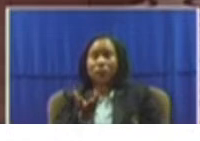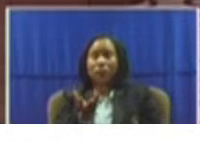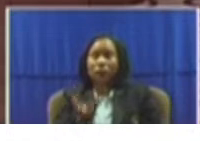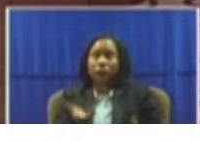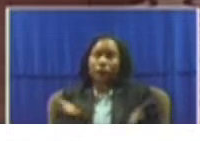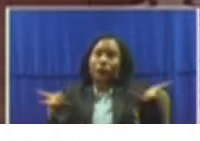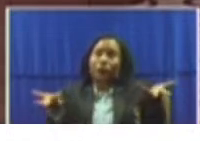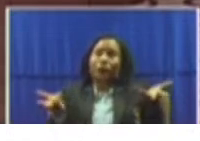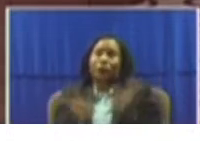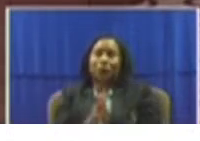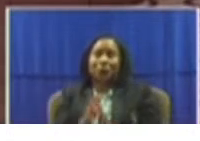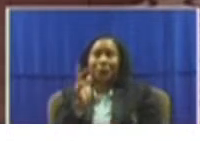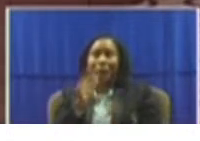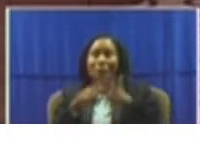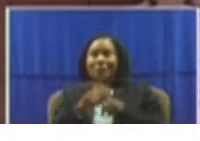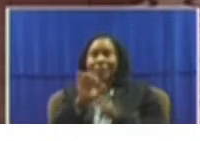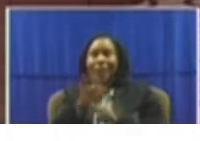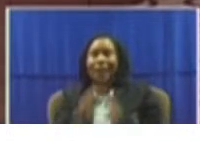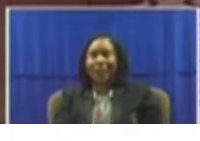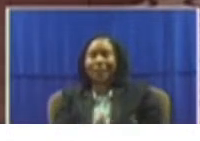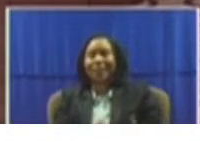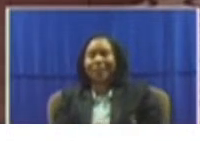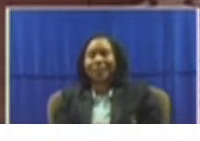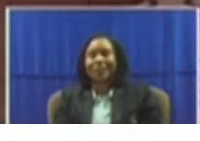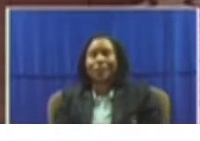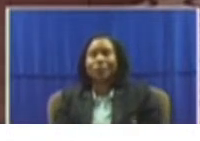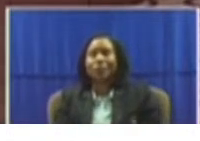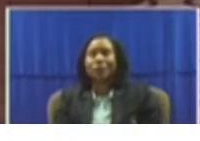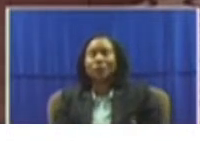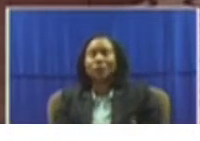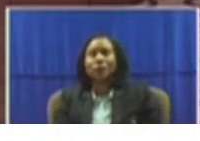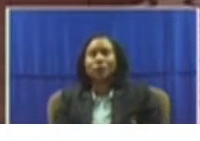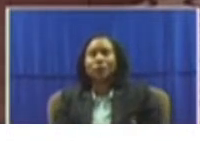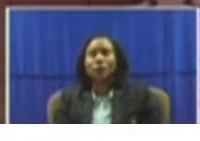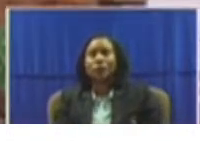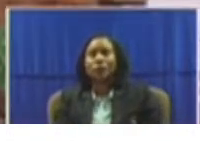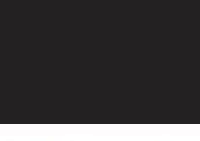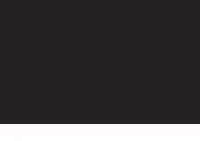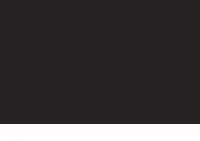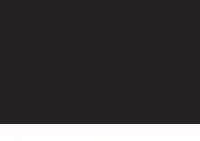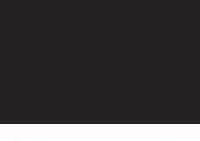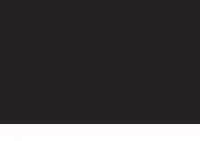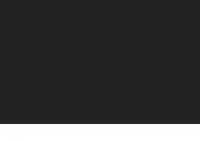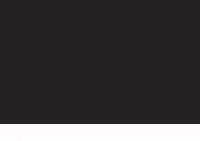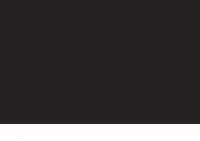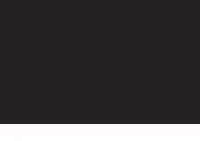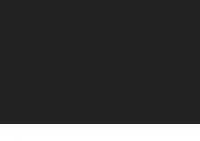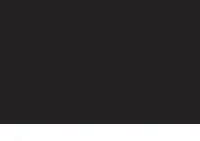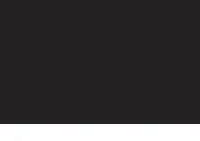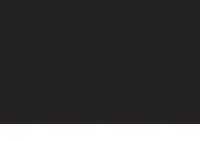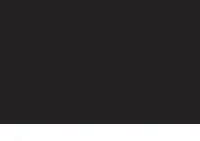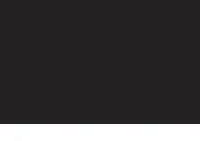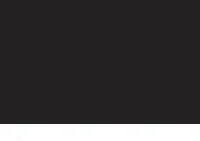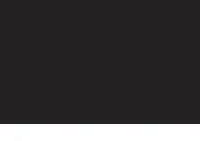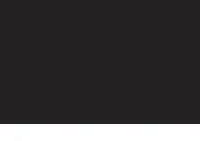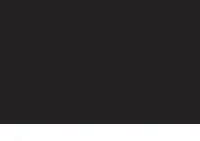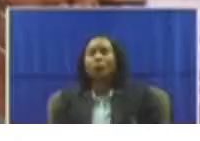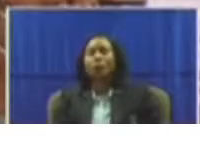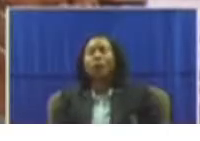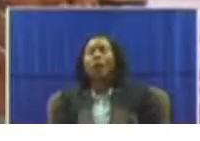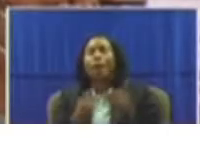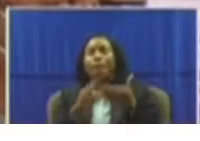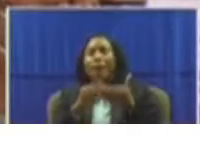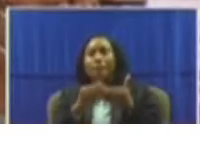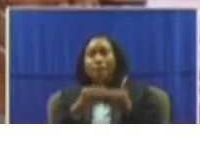Africa. Okay, honorable member. That was my point of order was that the member